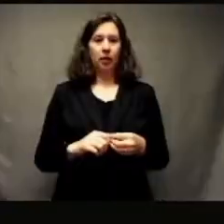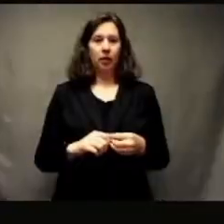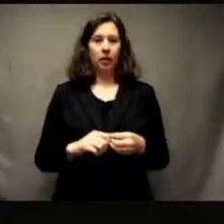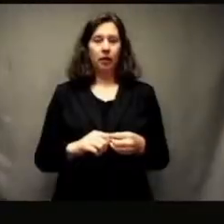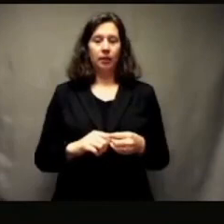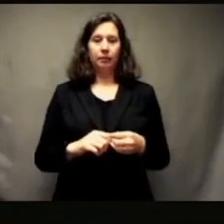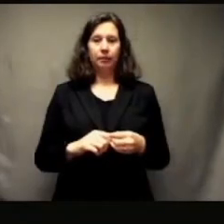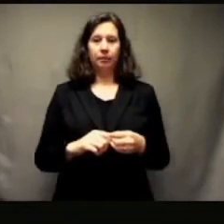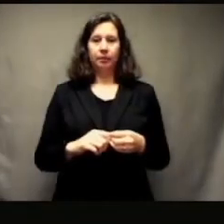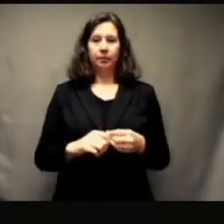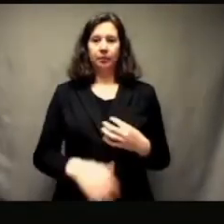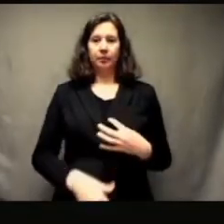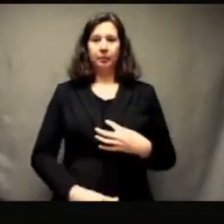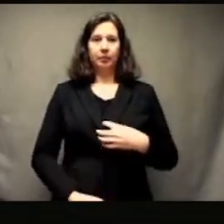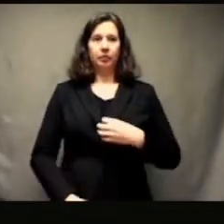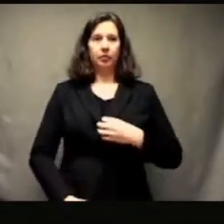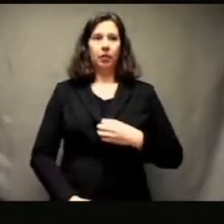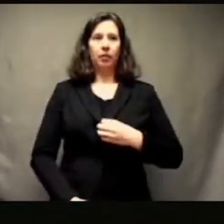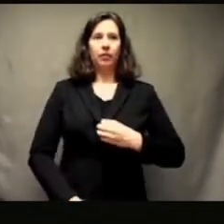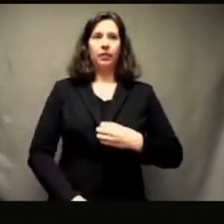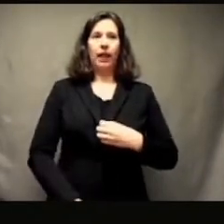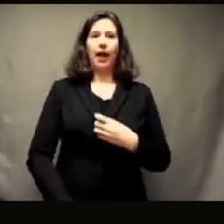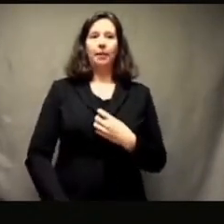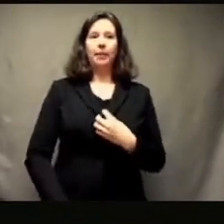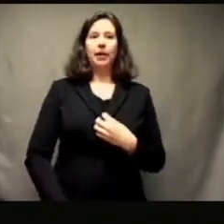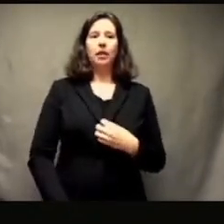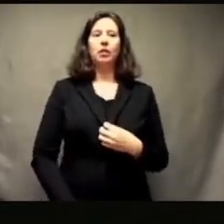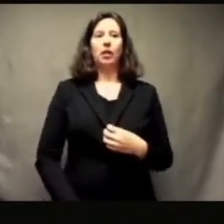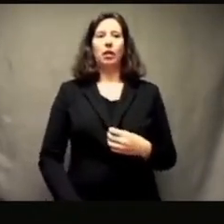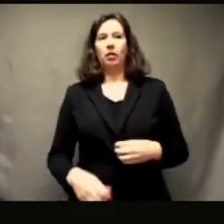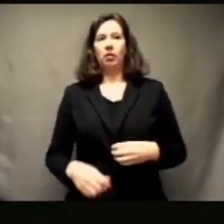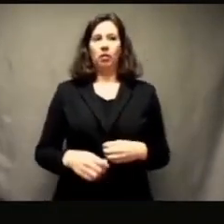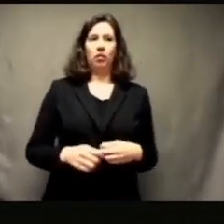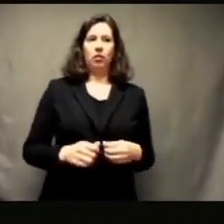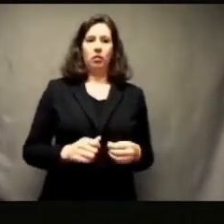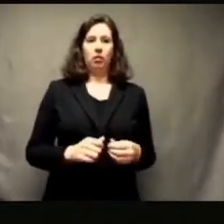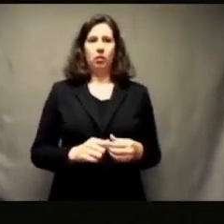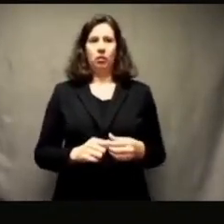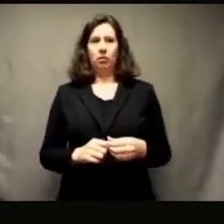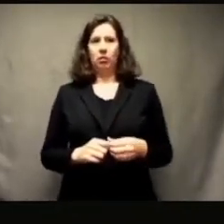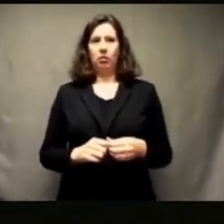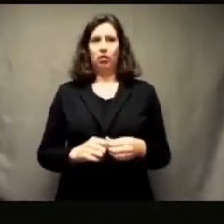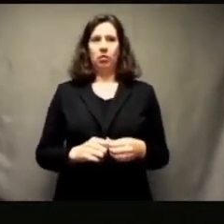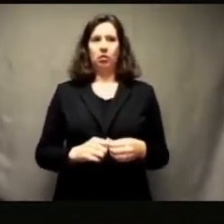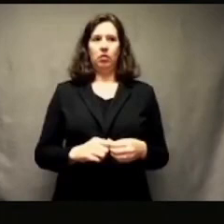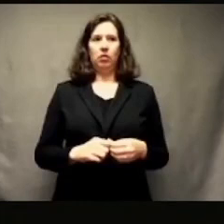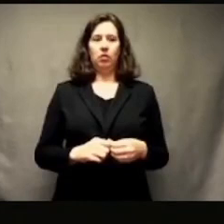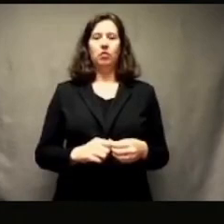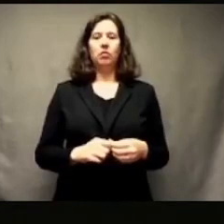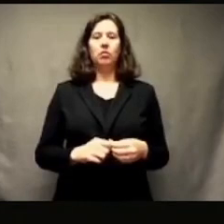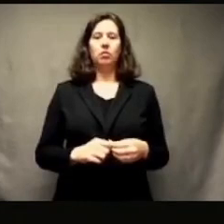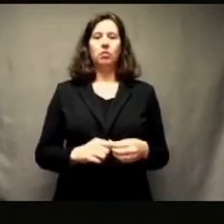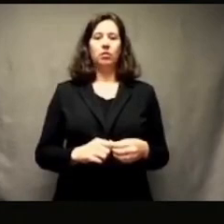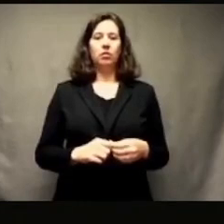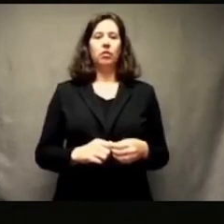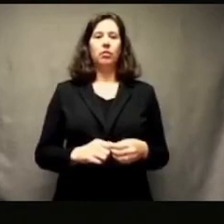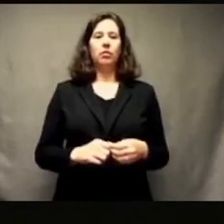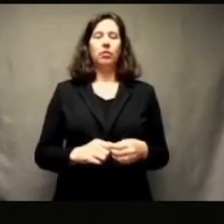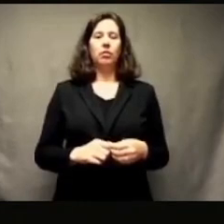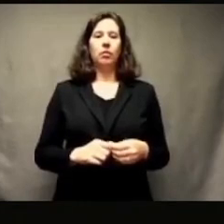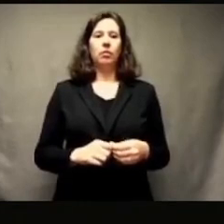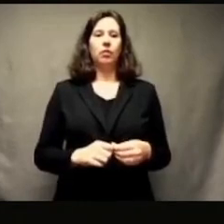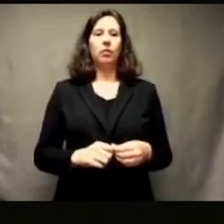screen. Okay, so you should all be able to see the Scratch website. And so here we have like a blank slate. I